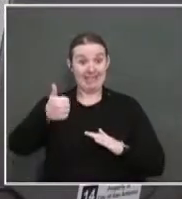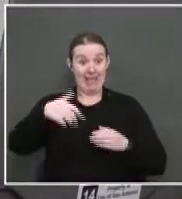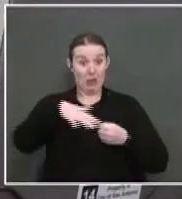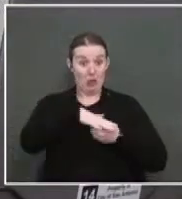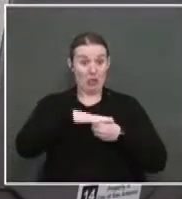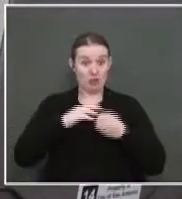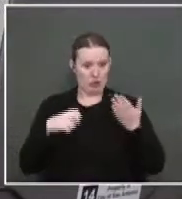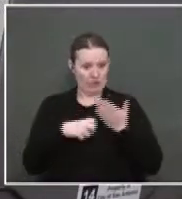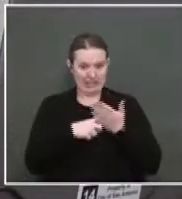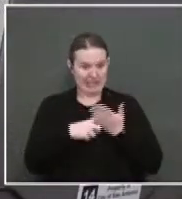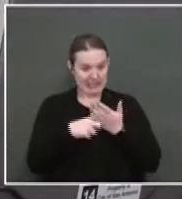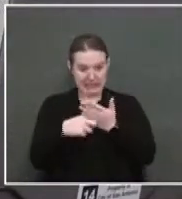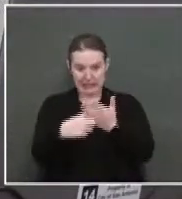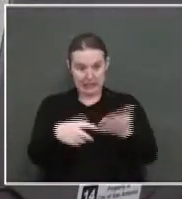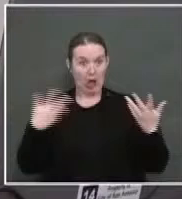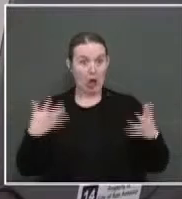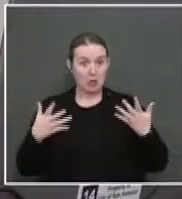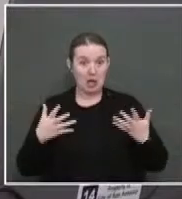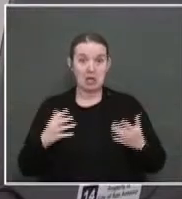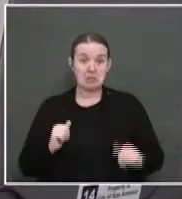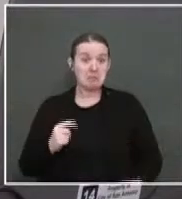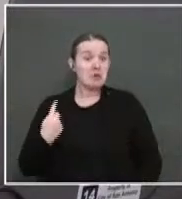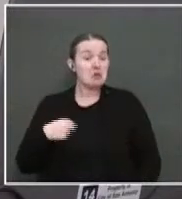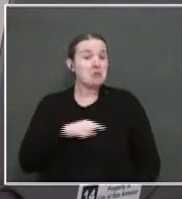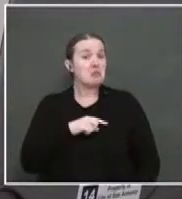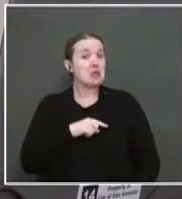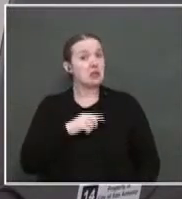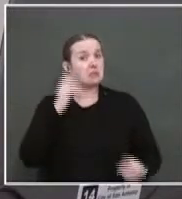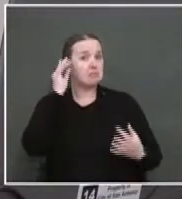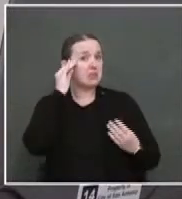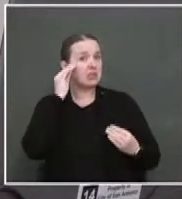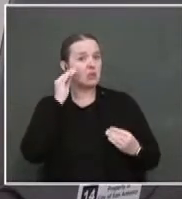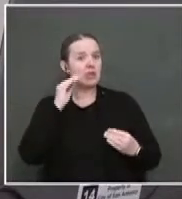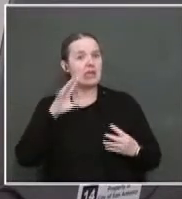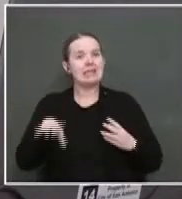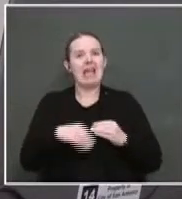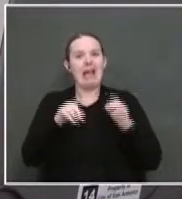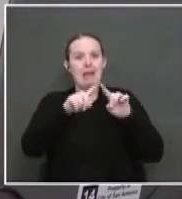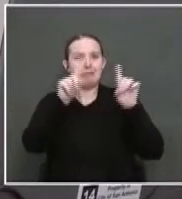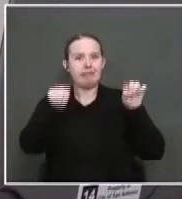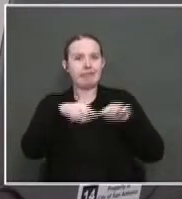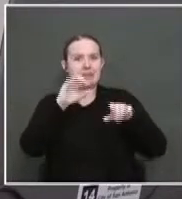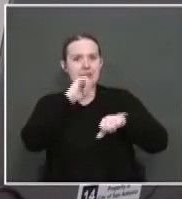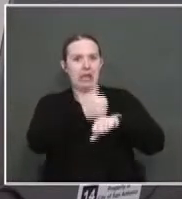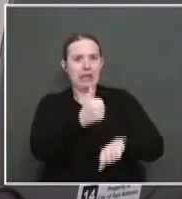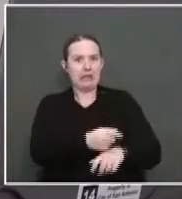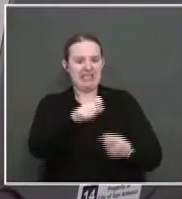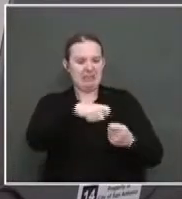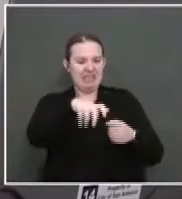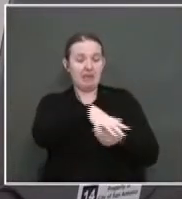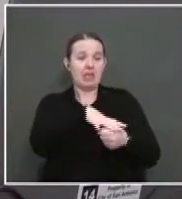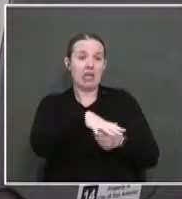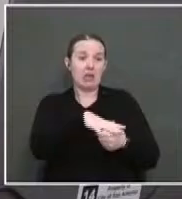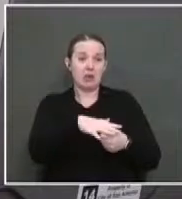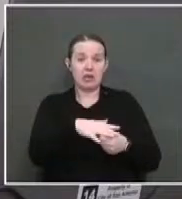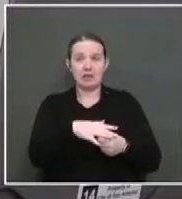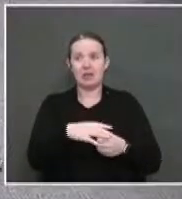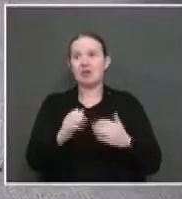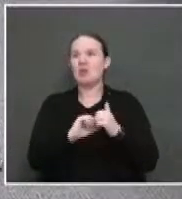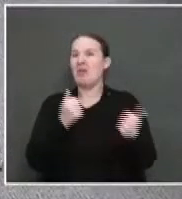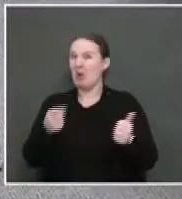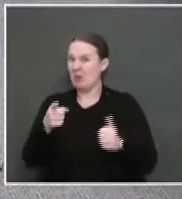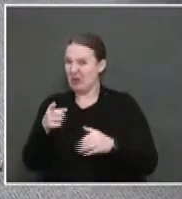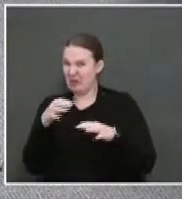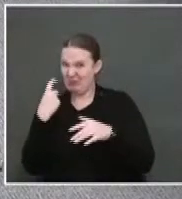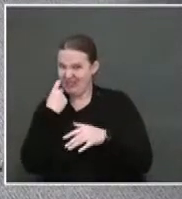have citations, so that could be a consideration to add signage in those areas to avoid what you just described. Yeah, I think